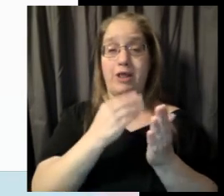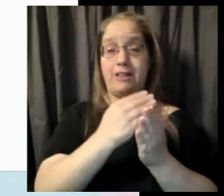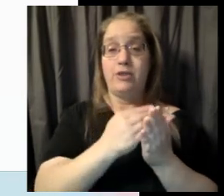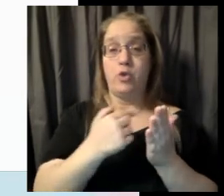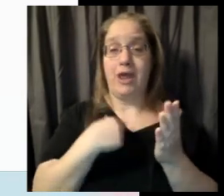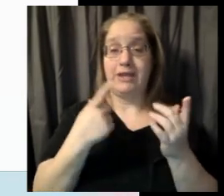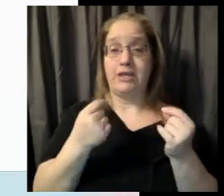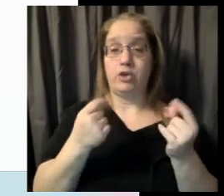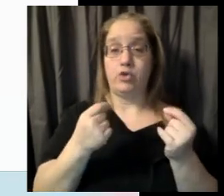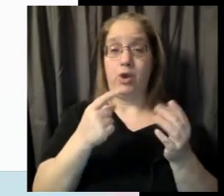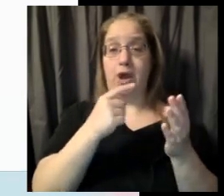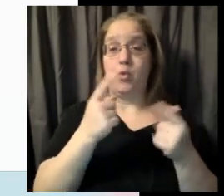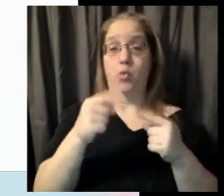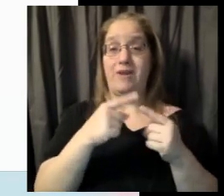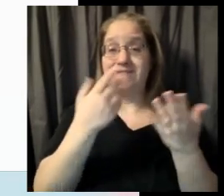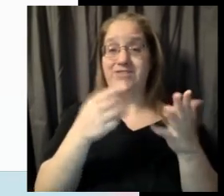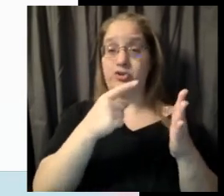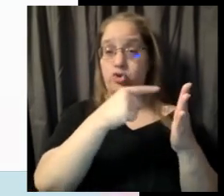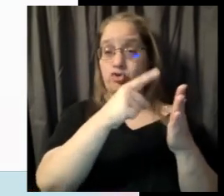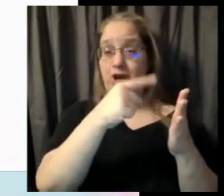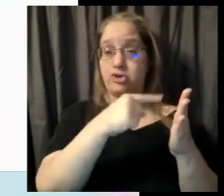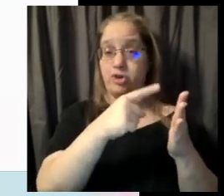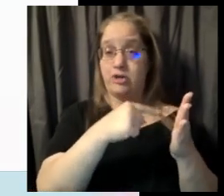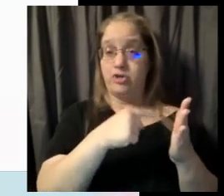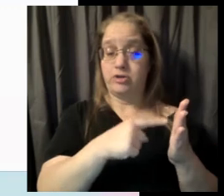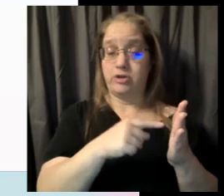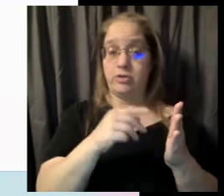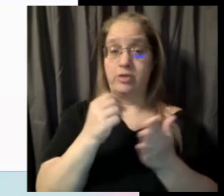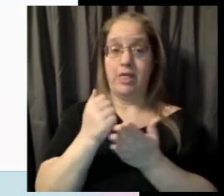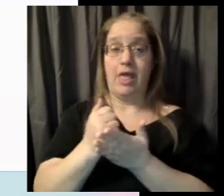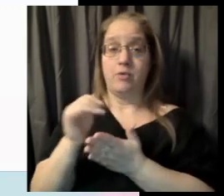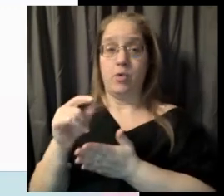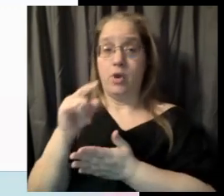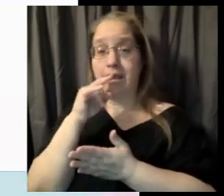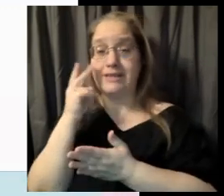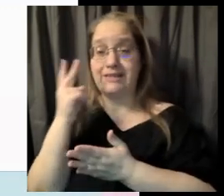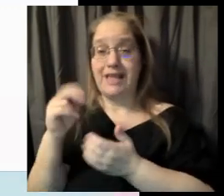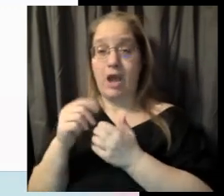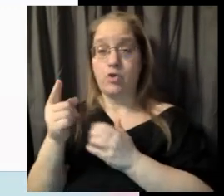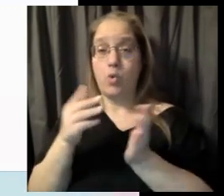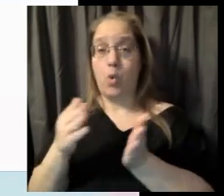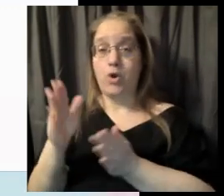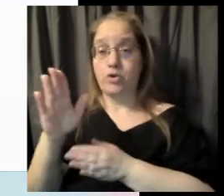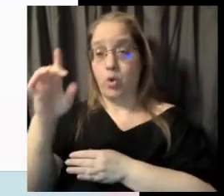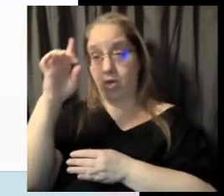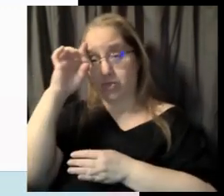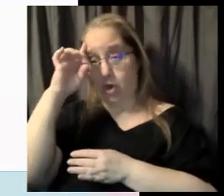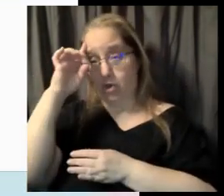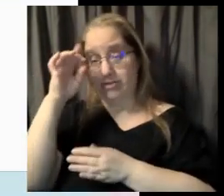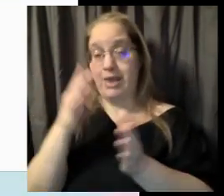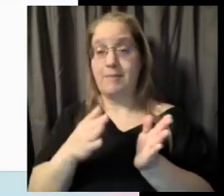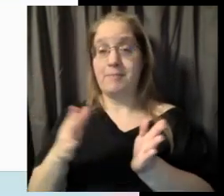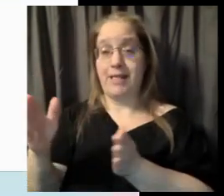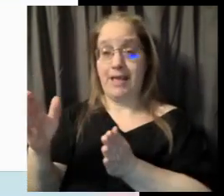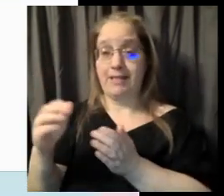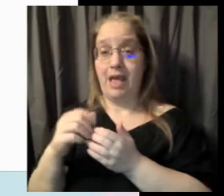going to check them off as I finish. This helps your child see how you organize your thoughts and plans and how